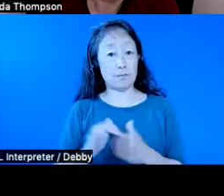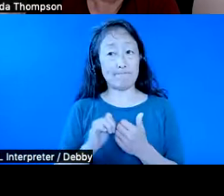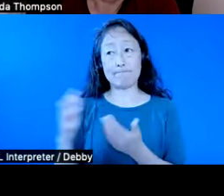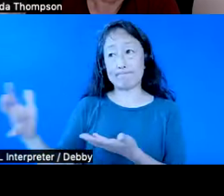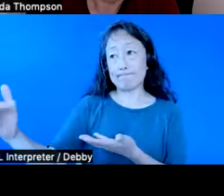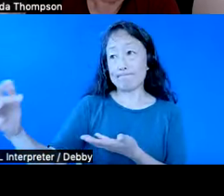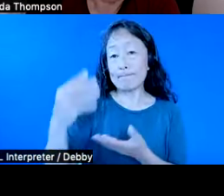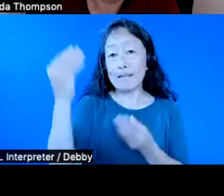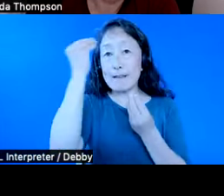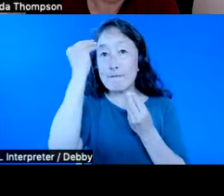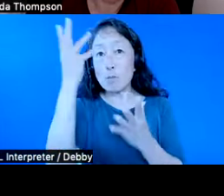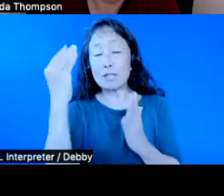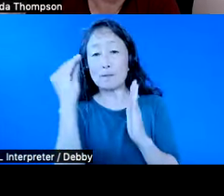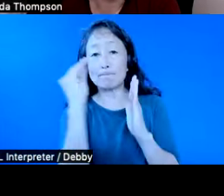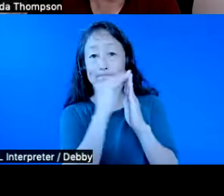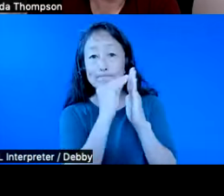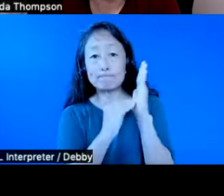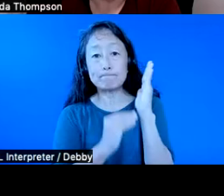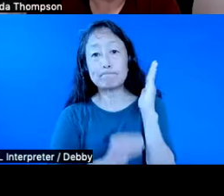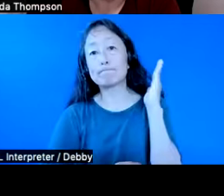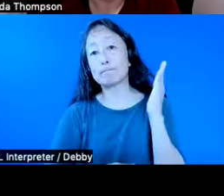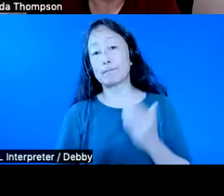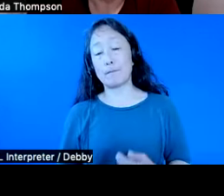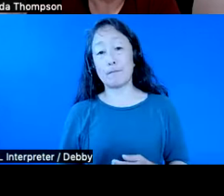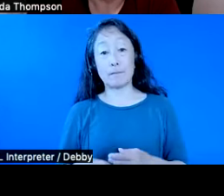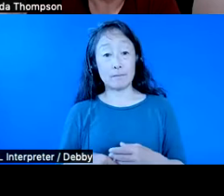Is there anything you want to add to that?